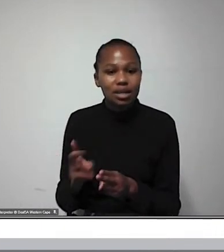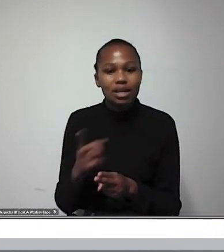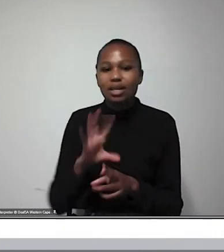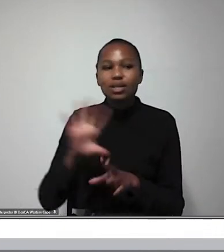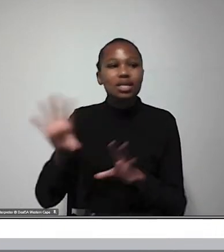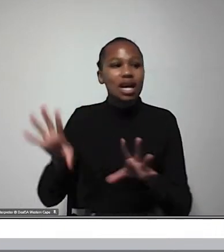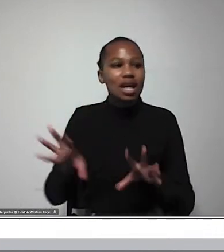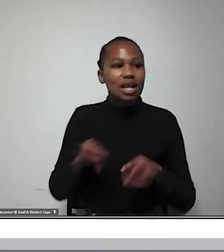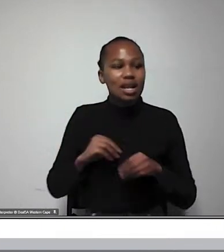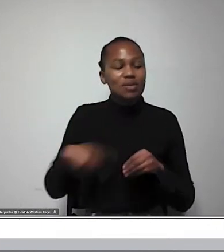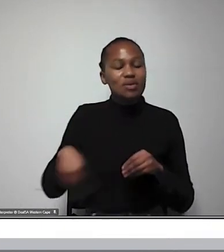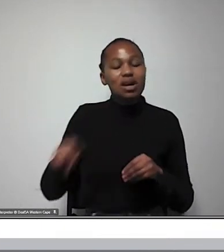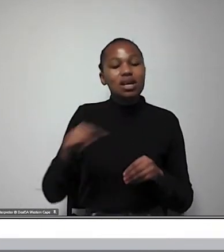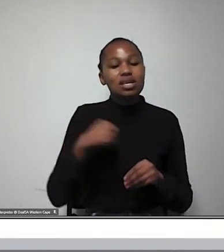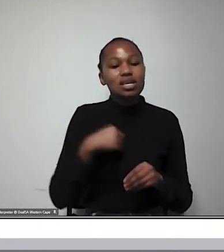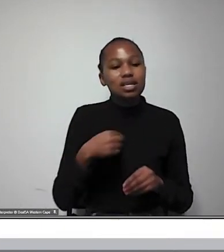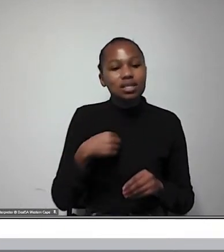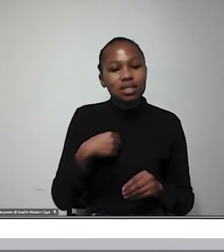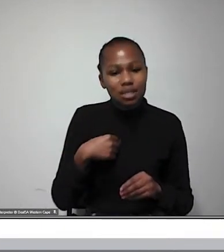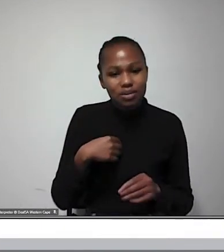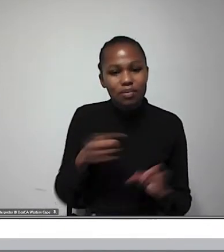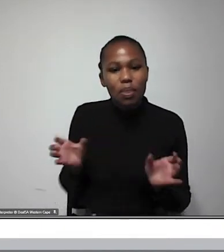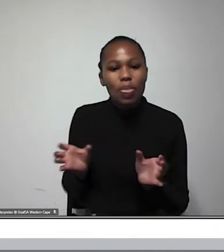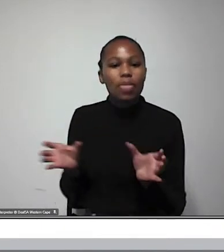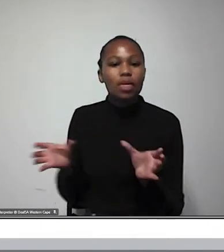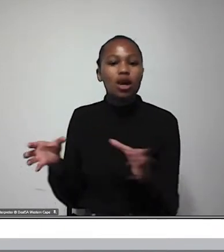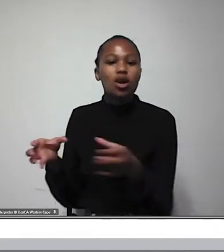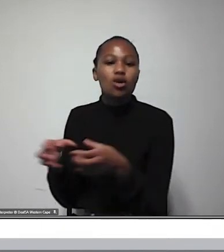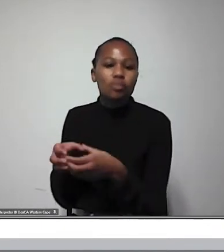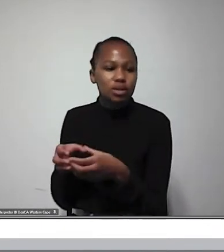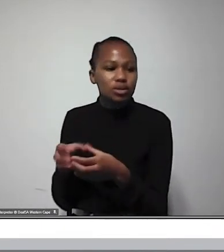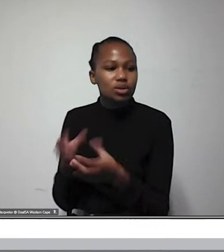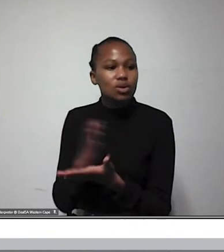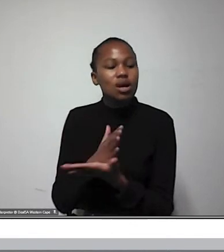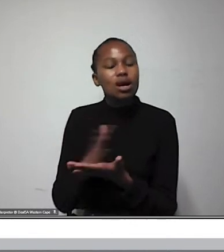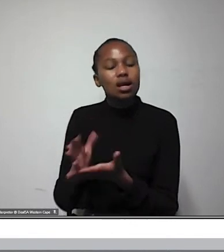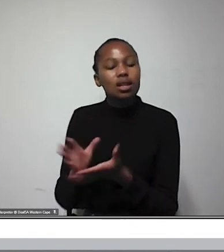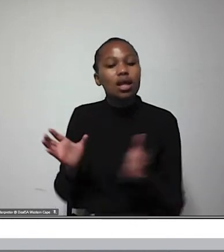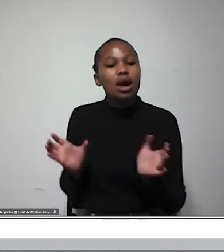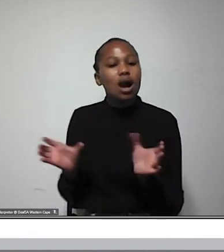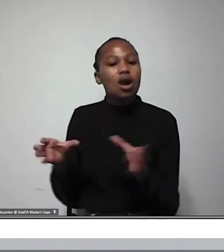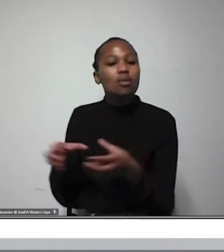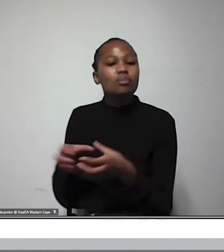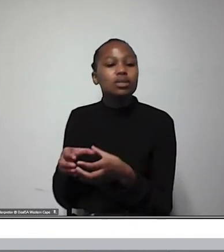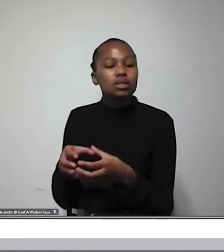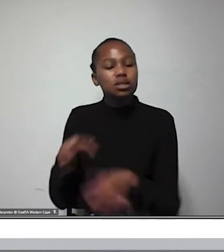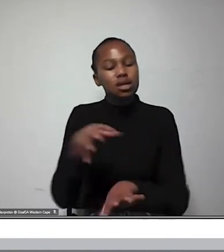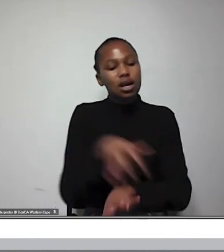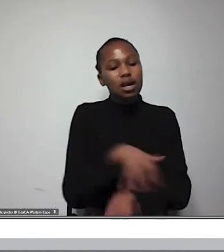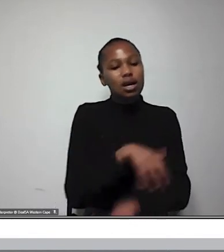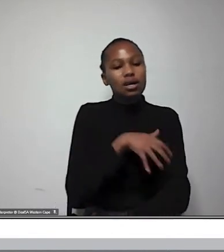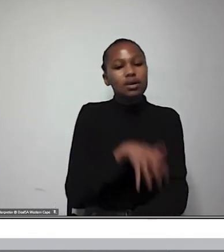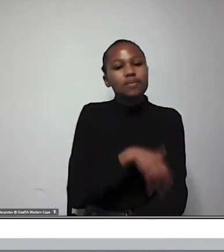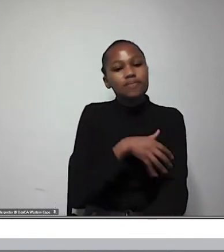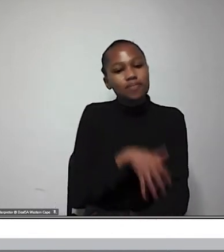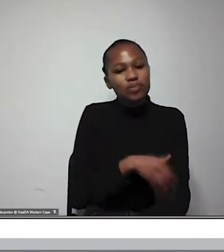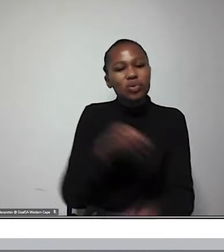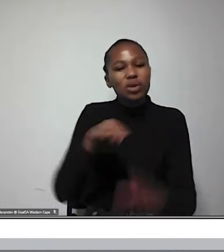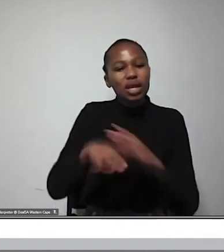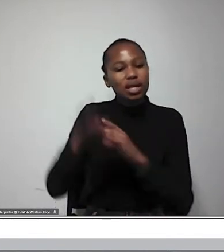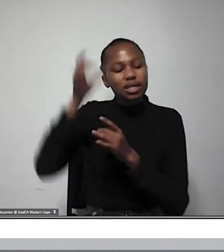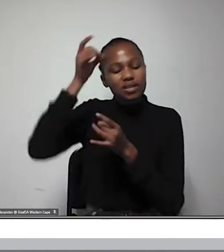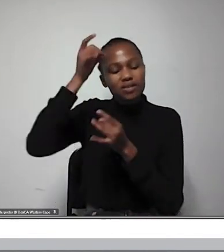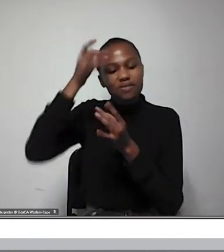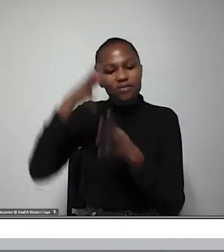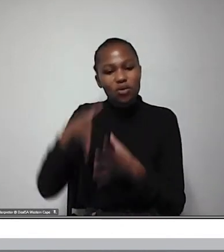members of this standing committee or other affected standing committees like agriculture to interrogate this question, to get information on what